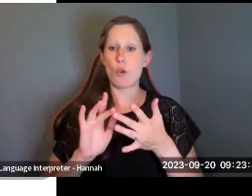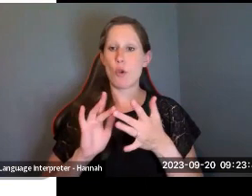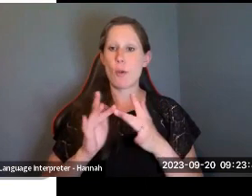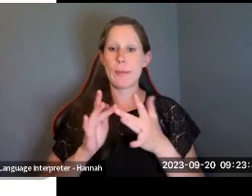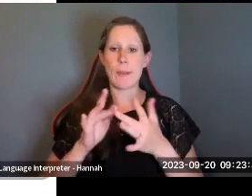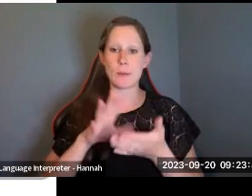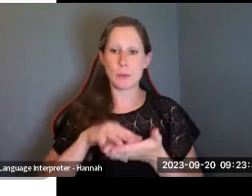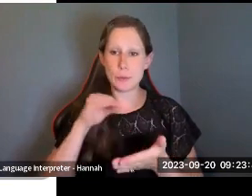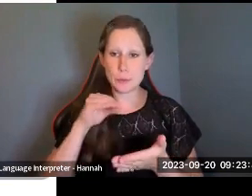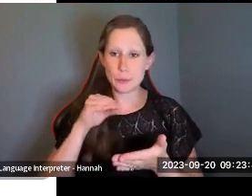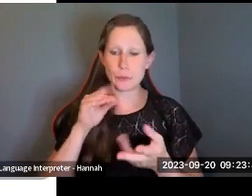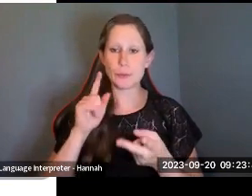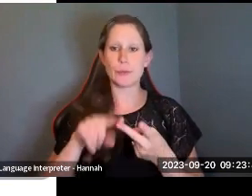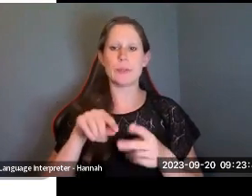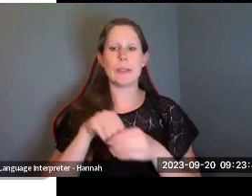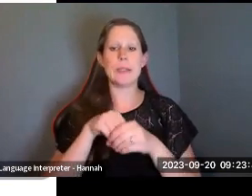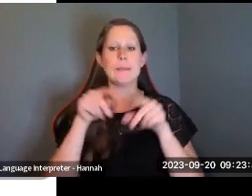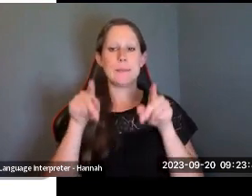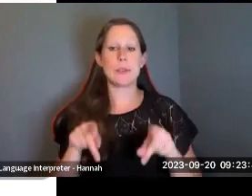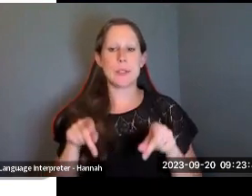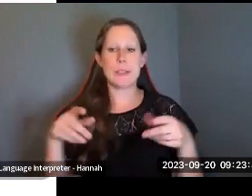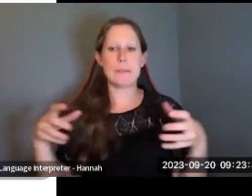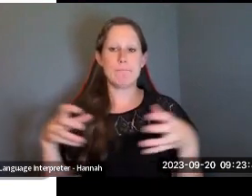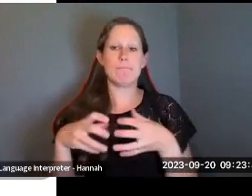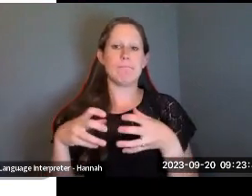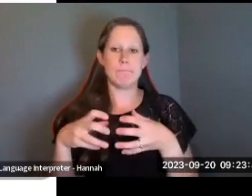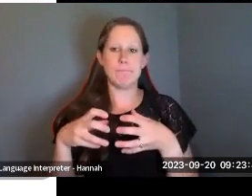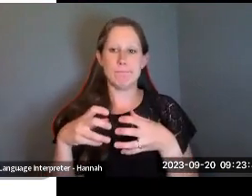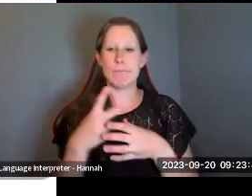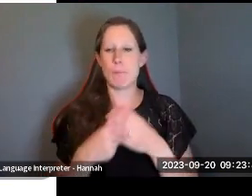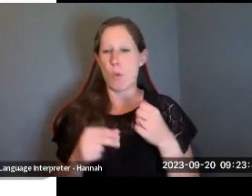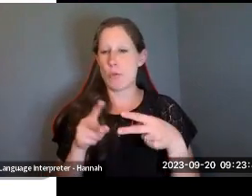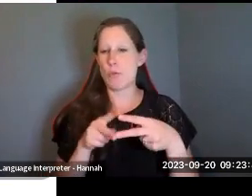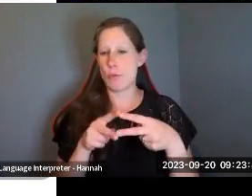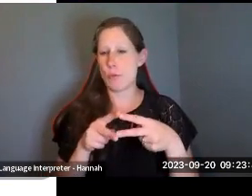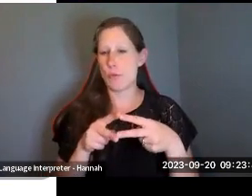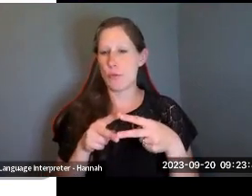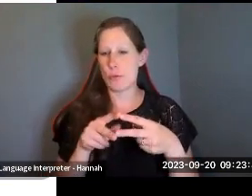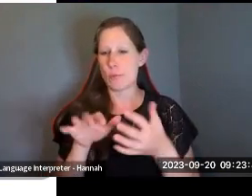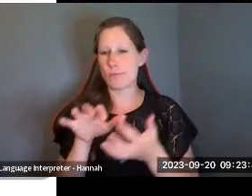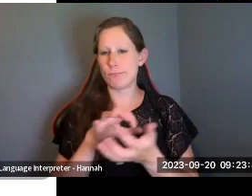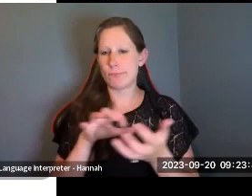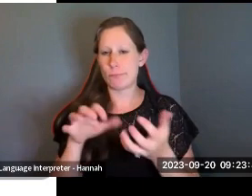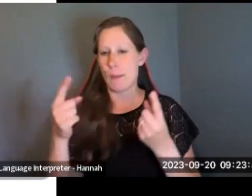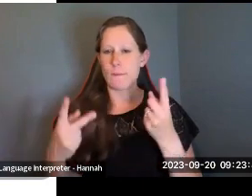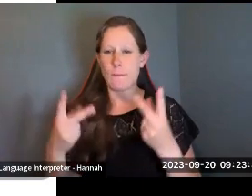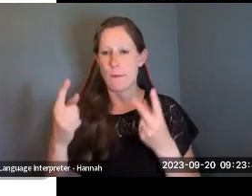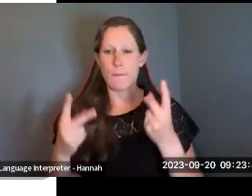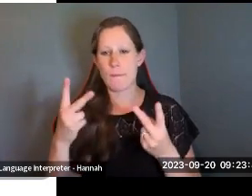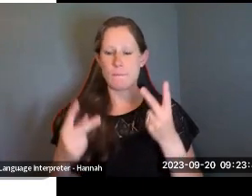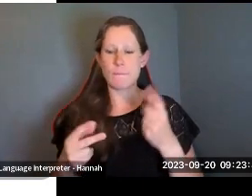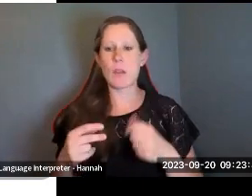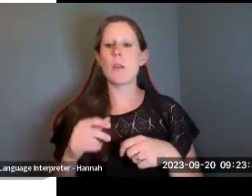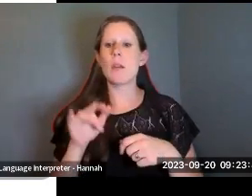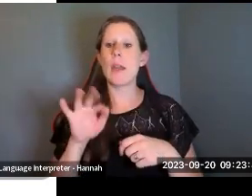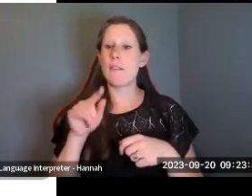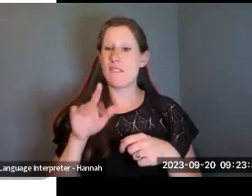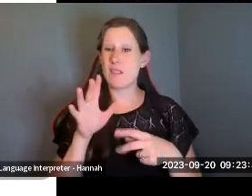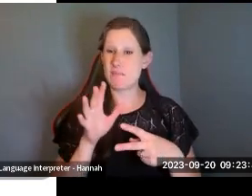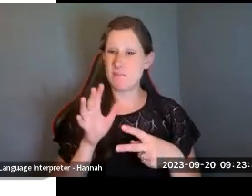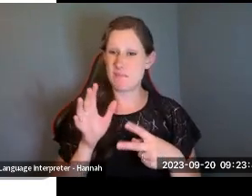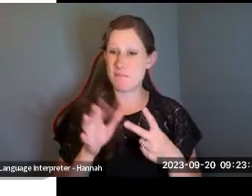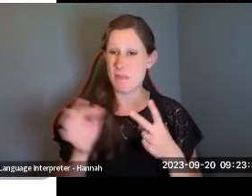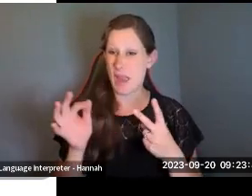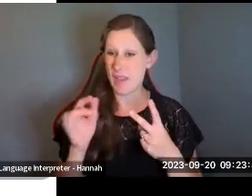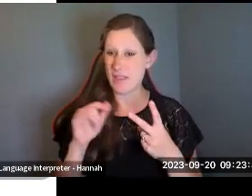learning and in-person learning. And so it looks a couple different ways. If you choose or select to take